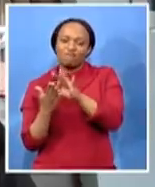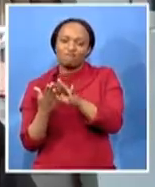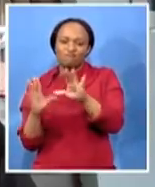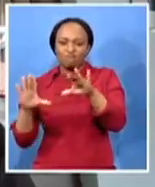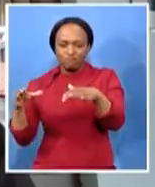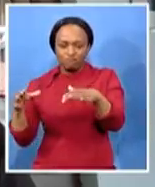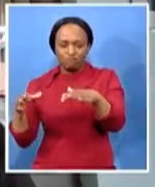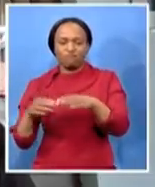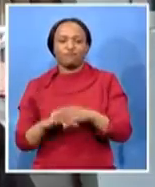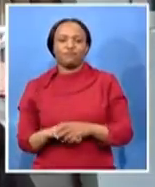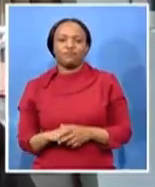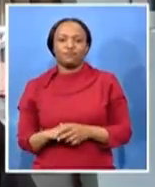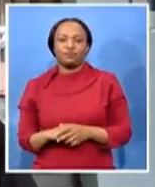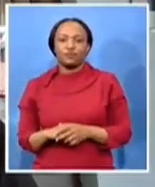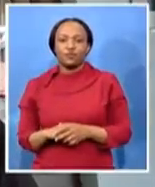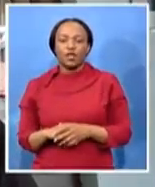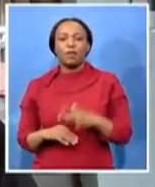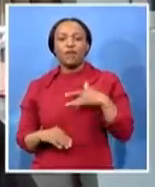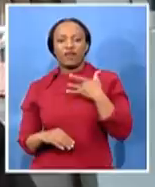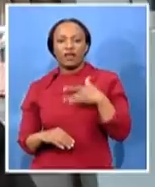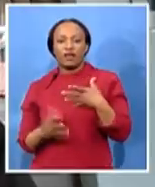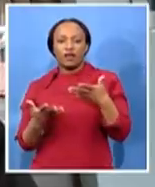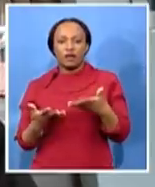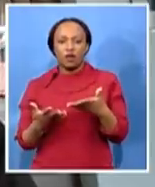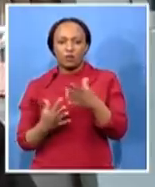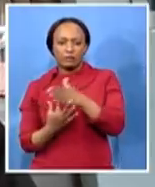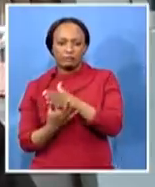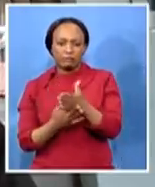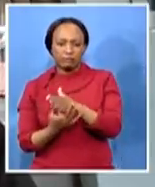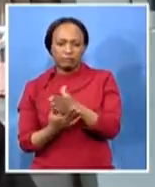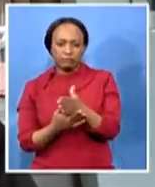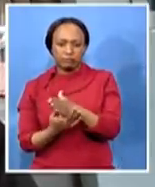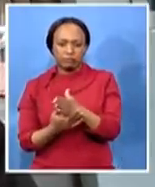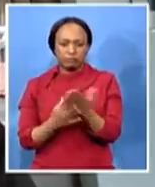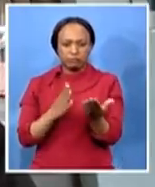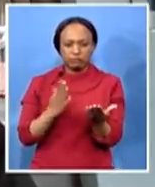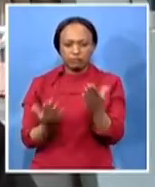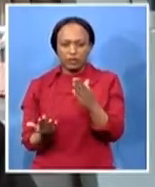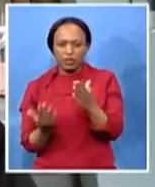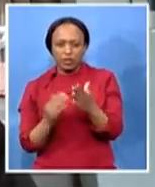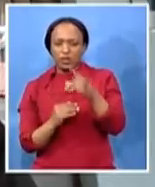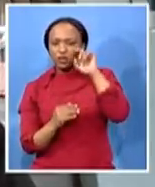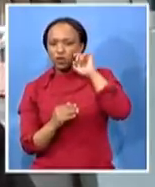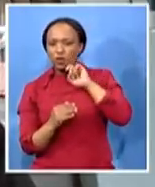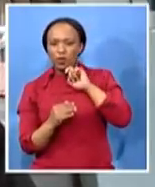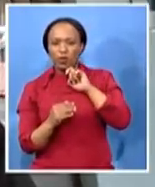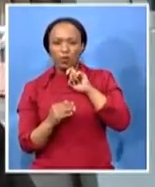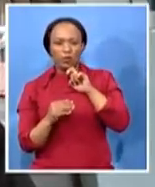in an interregnum. The old is taking too long to die, and